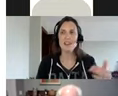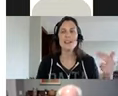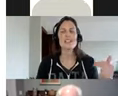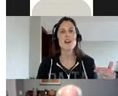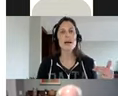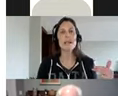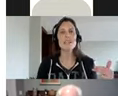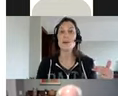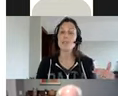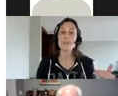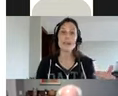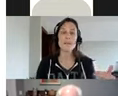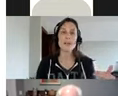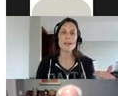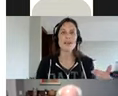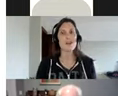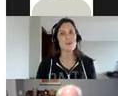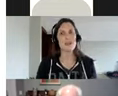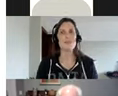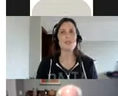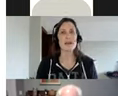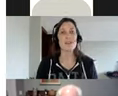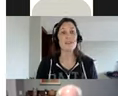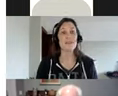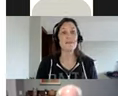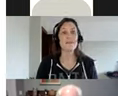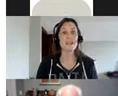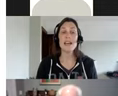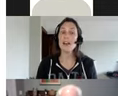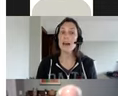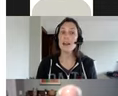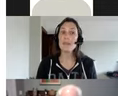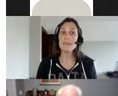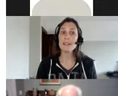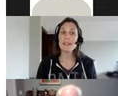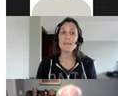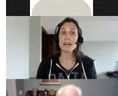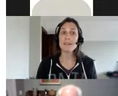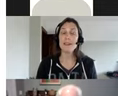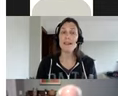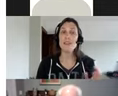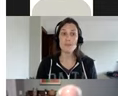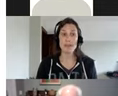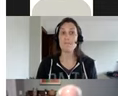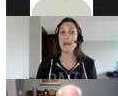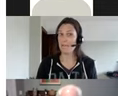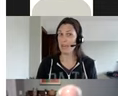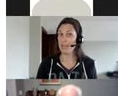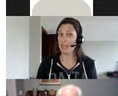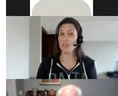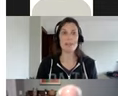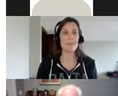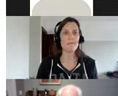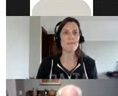automatic calculation in our minds about what's really happening, we get a false pattern. And a lot of people make these maps and do